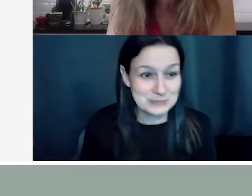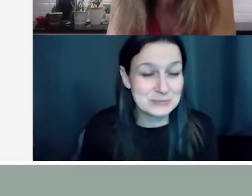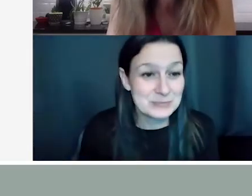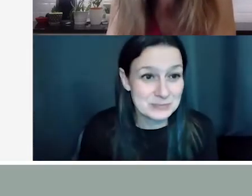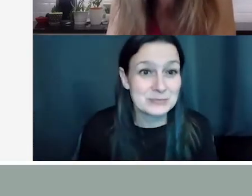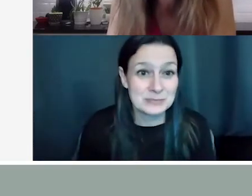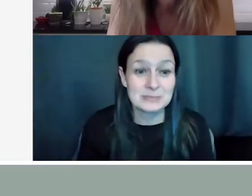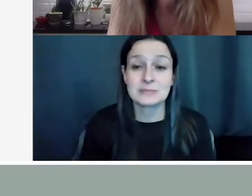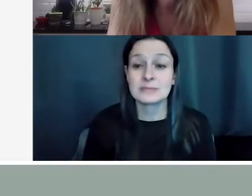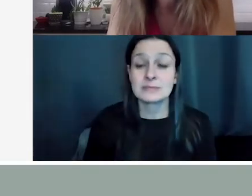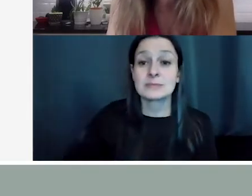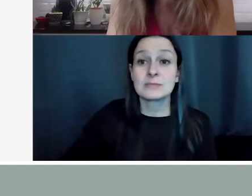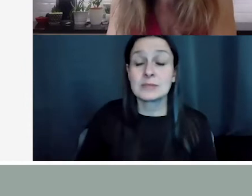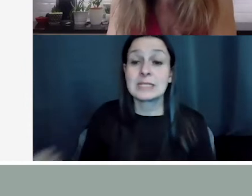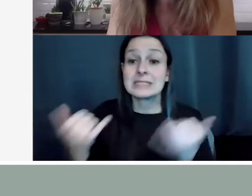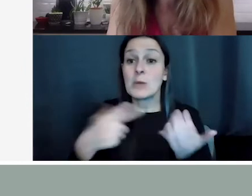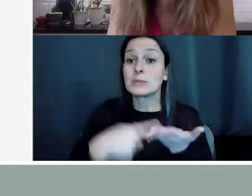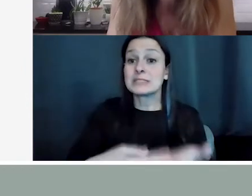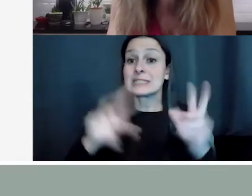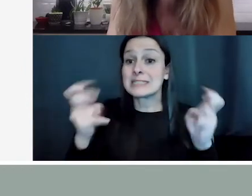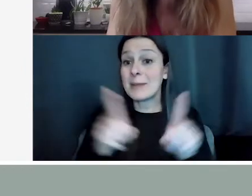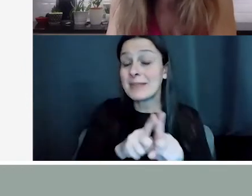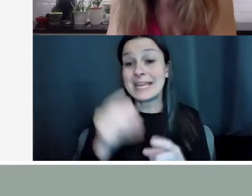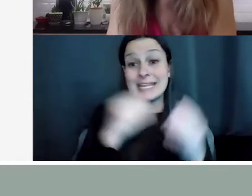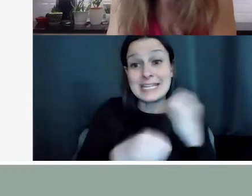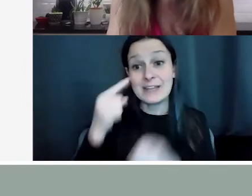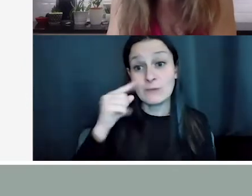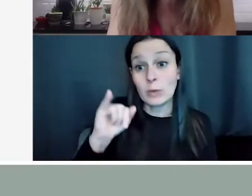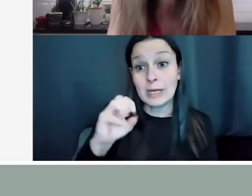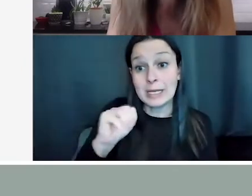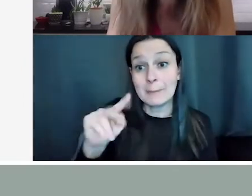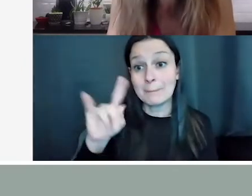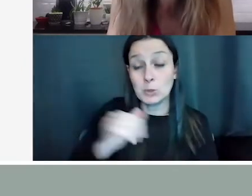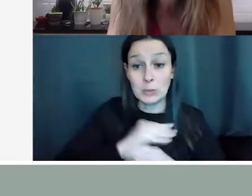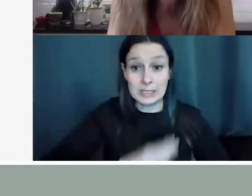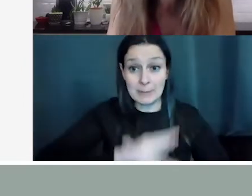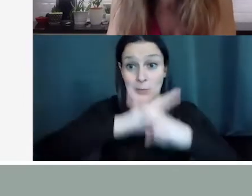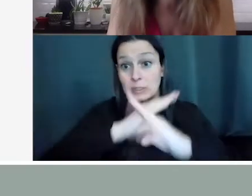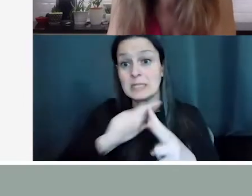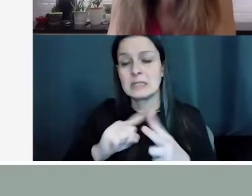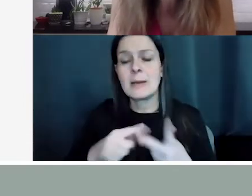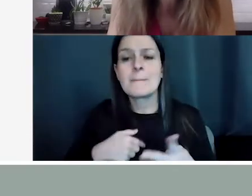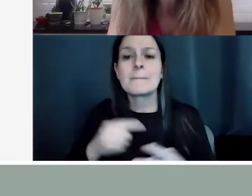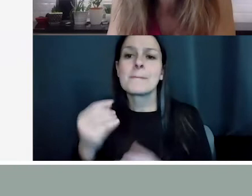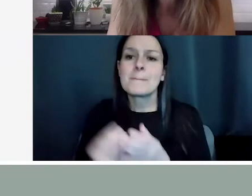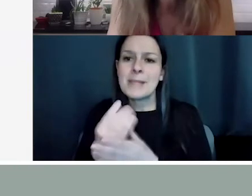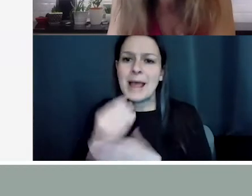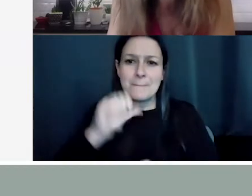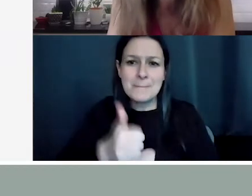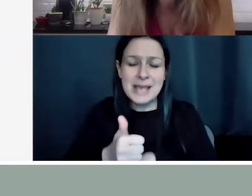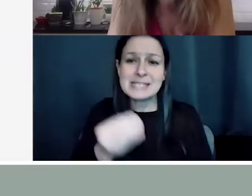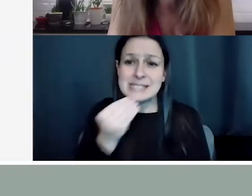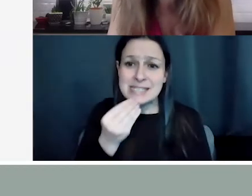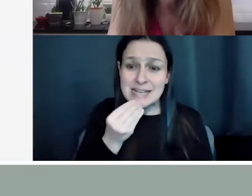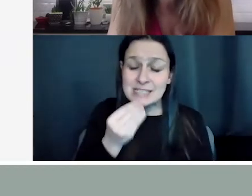And so we're going to cover topics like eating for immunity. We're going to talk about plant-based diets and not just fruits and veggies, but